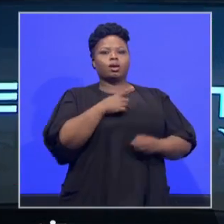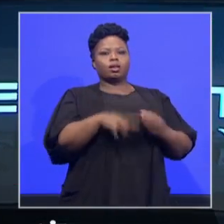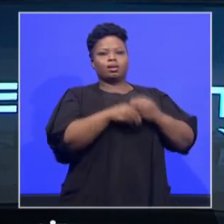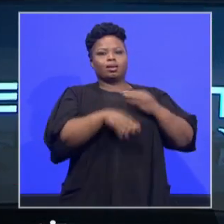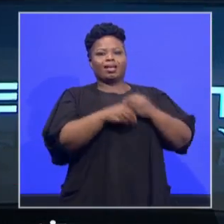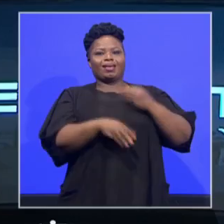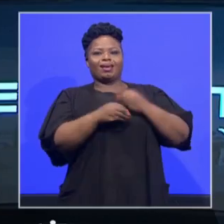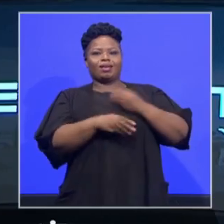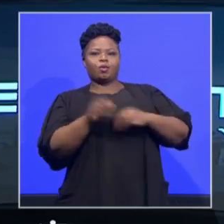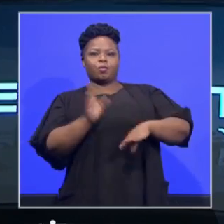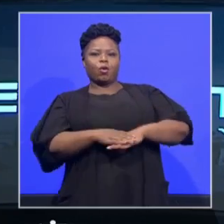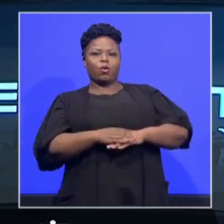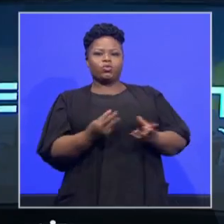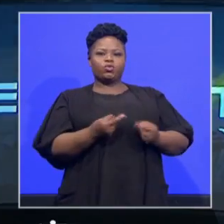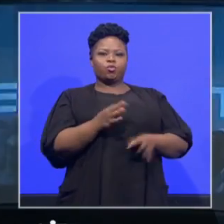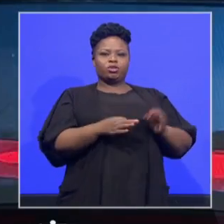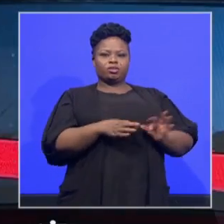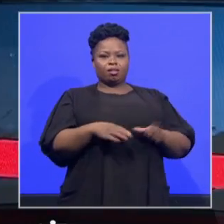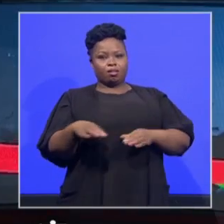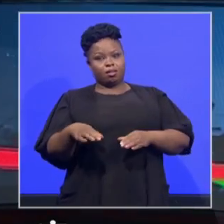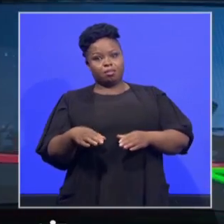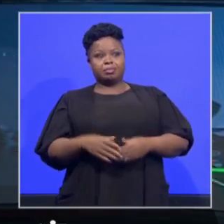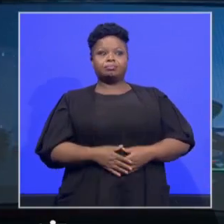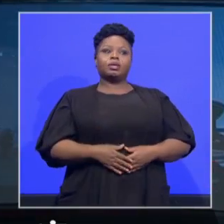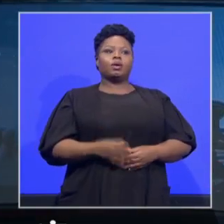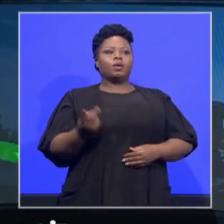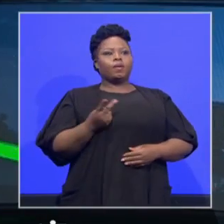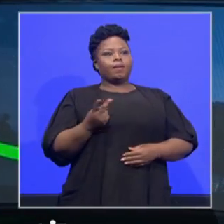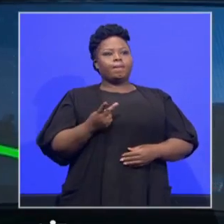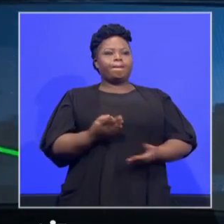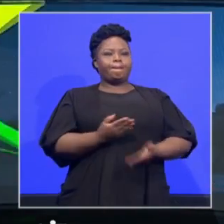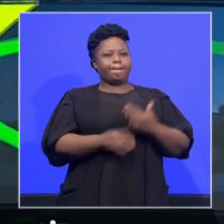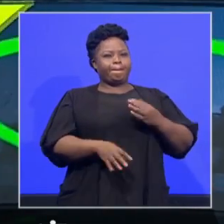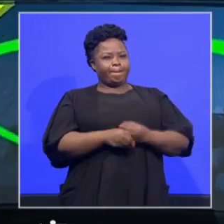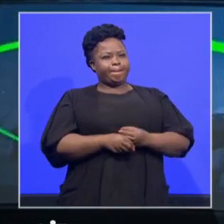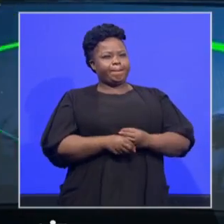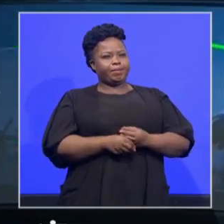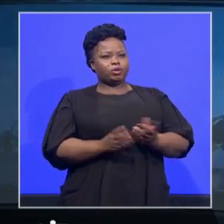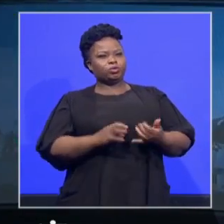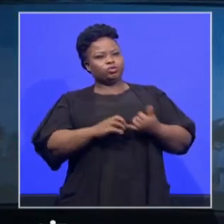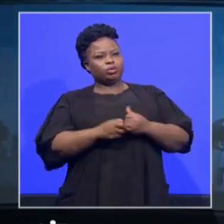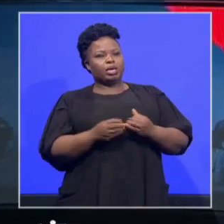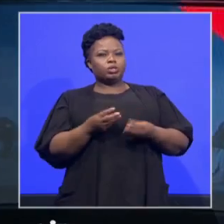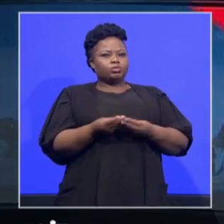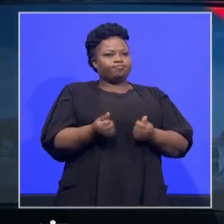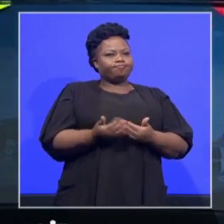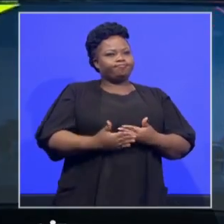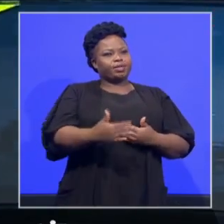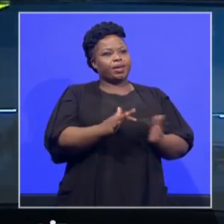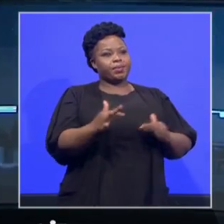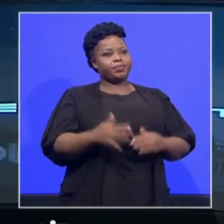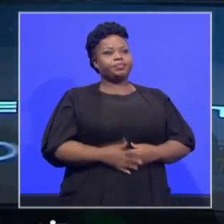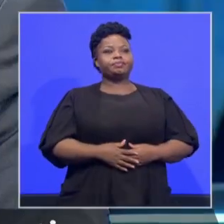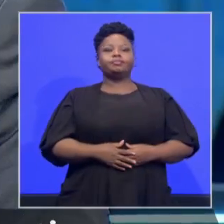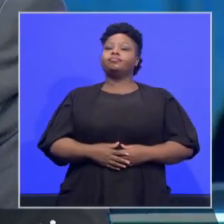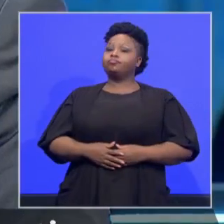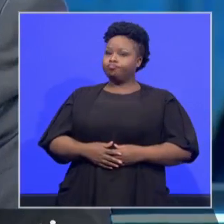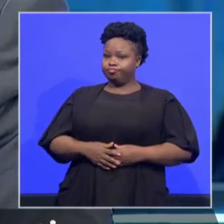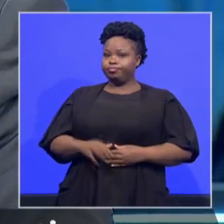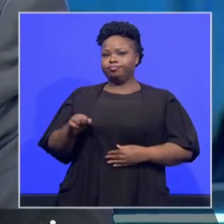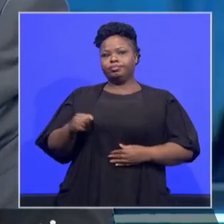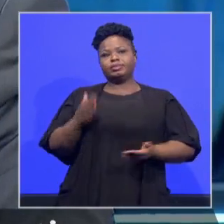new political parties coming in, adding some level of volatility to the model. How do you mitigate for that generally? Yeah, so obviously